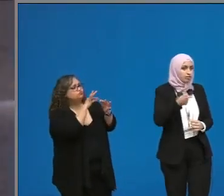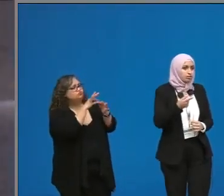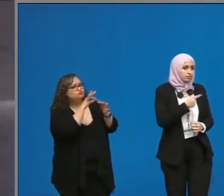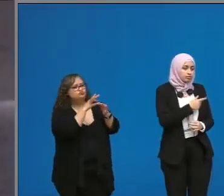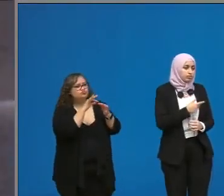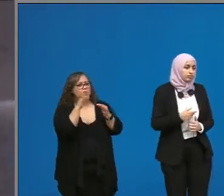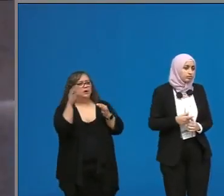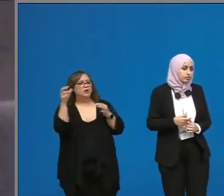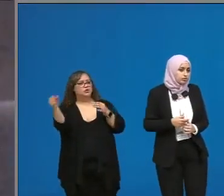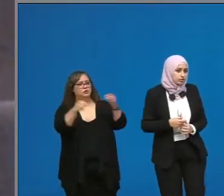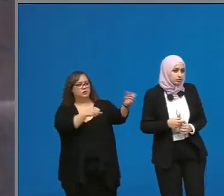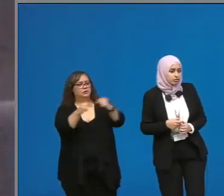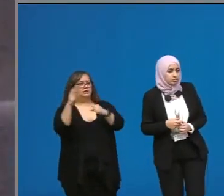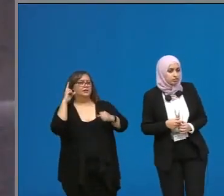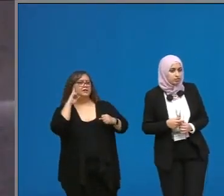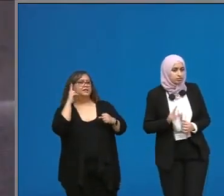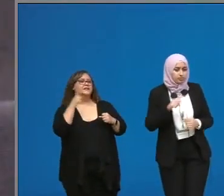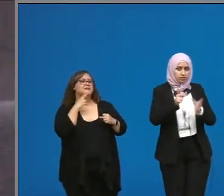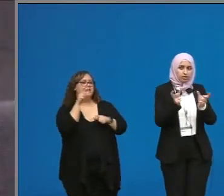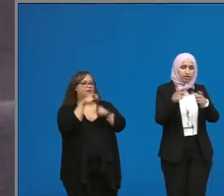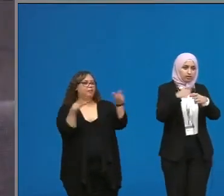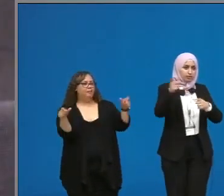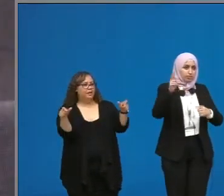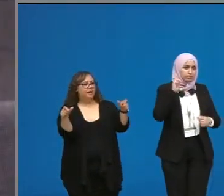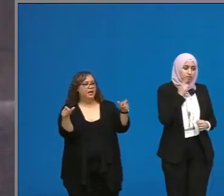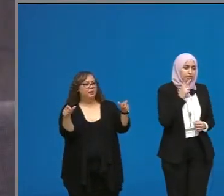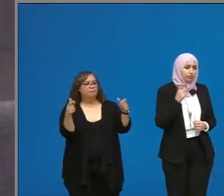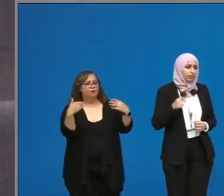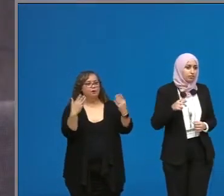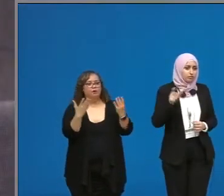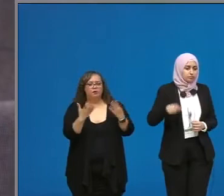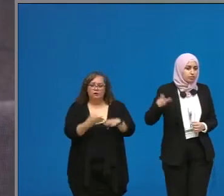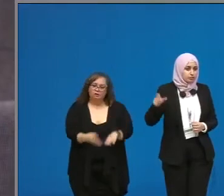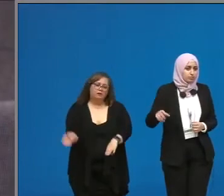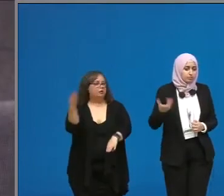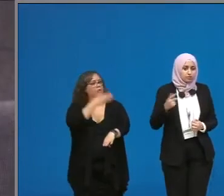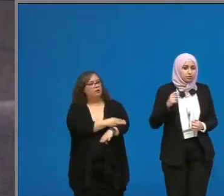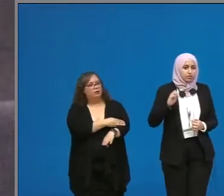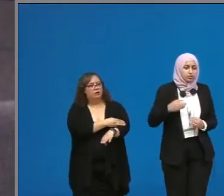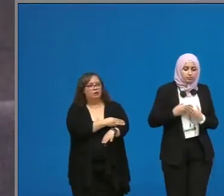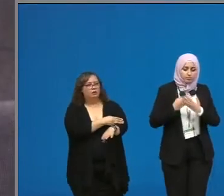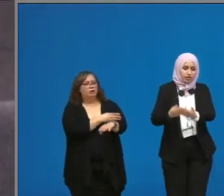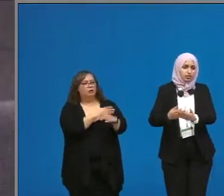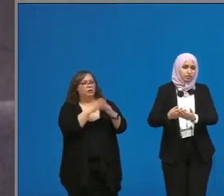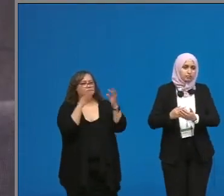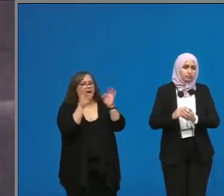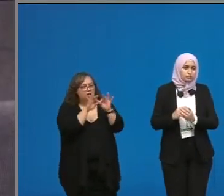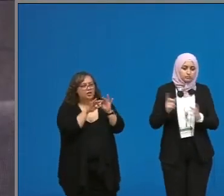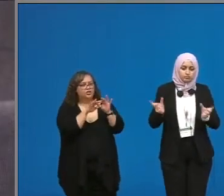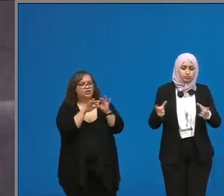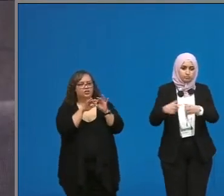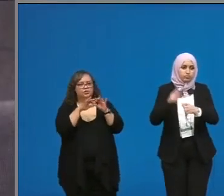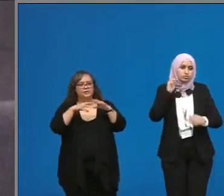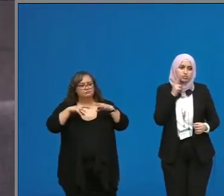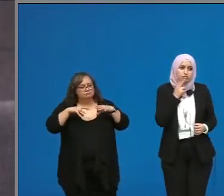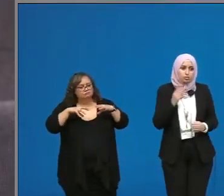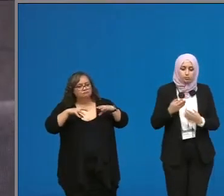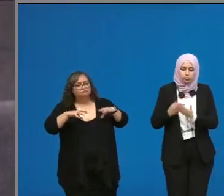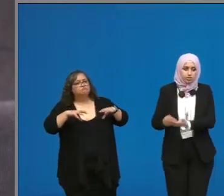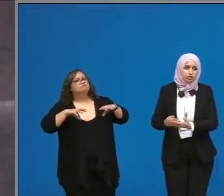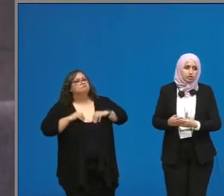deaf people on the team provided much more value and acceptability for the community. Can you tell